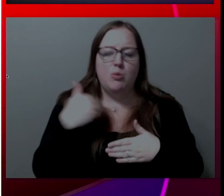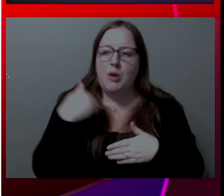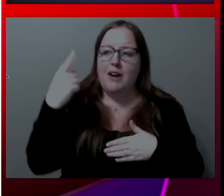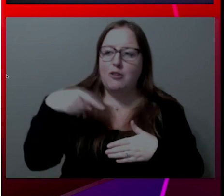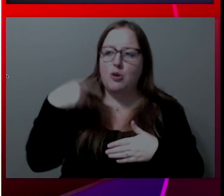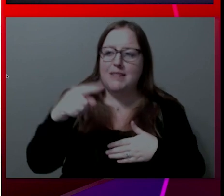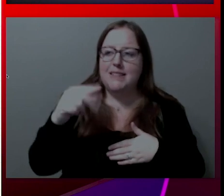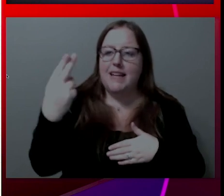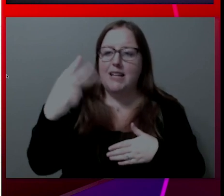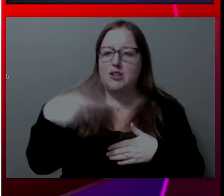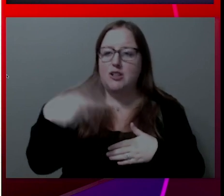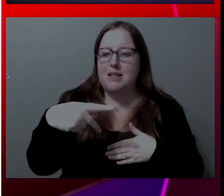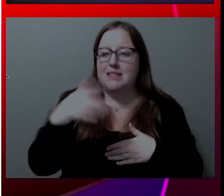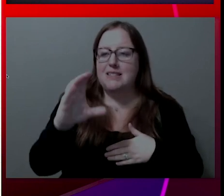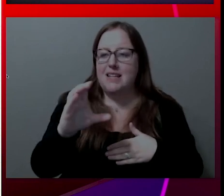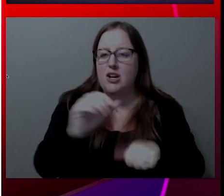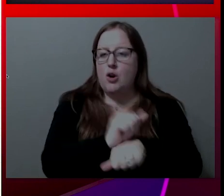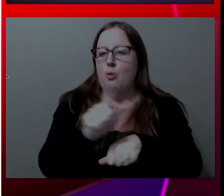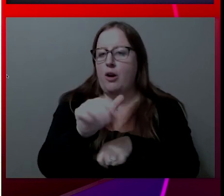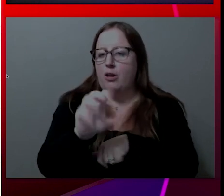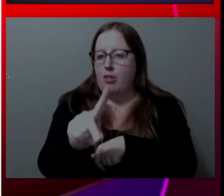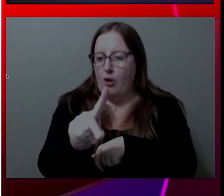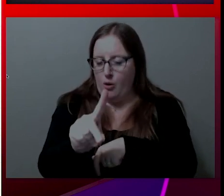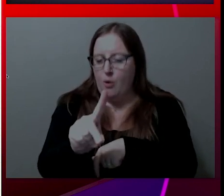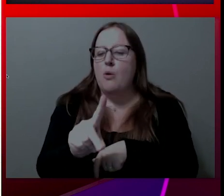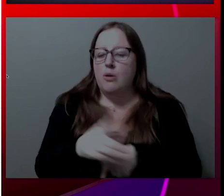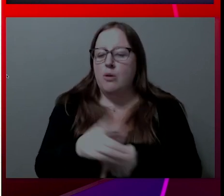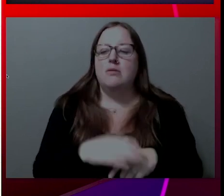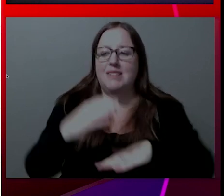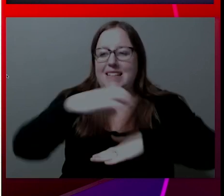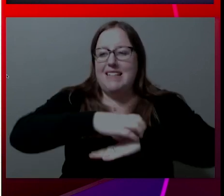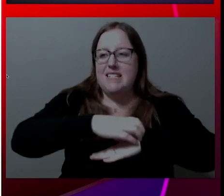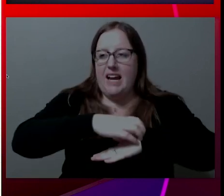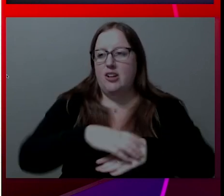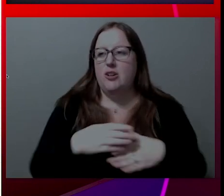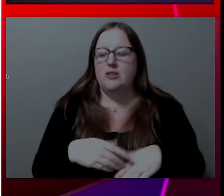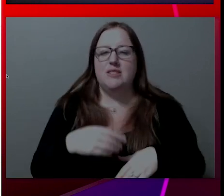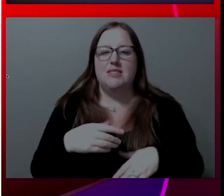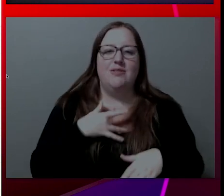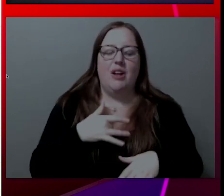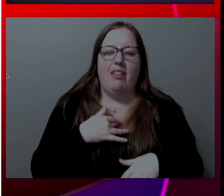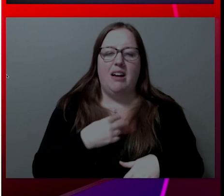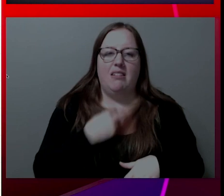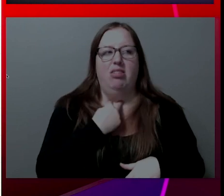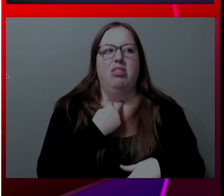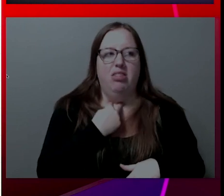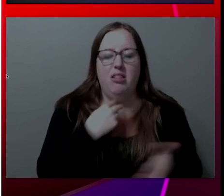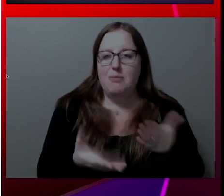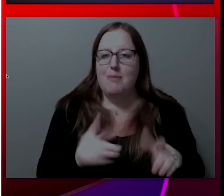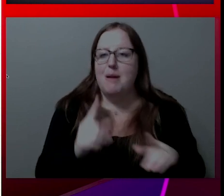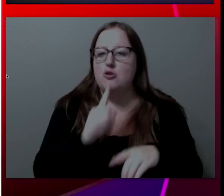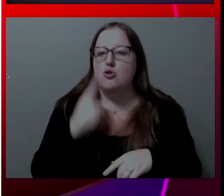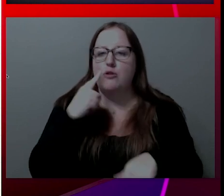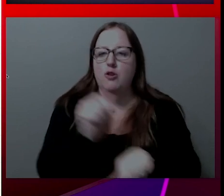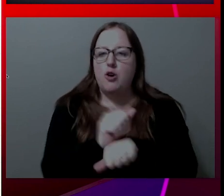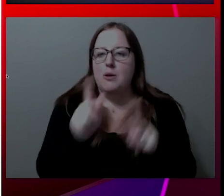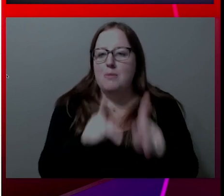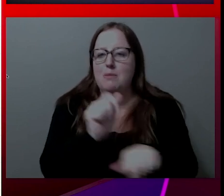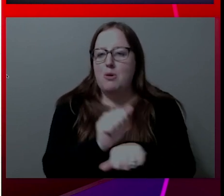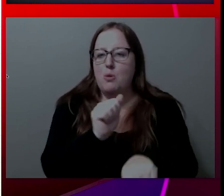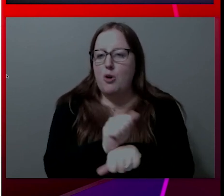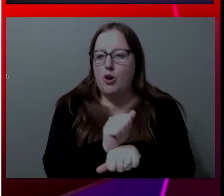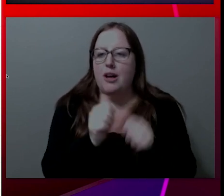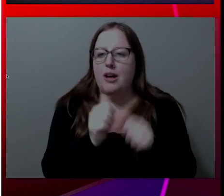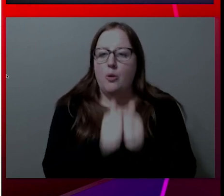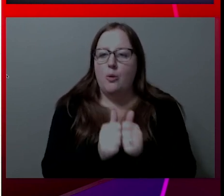HPC workloads, like high performance compute workloads, containers kind of can be a bottleneck. And this is probably true for people working on, like